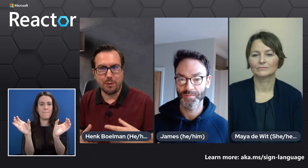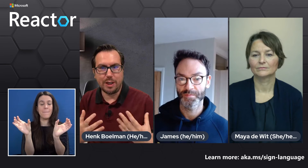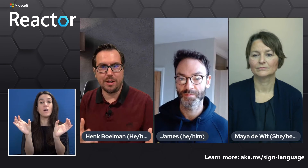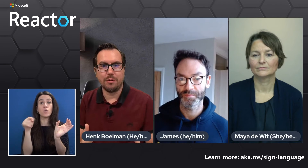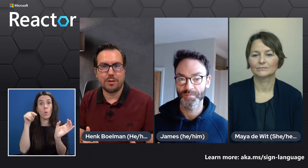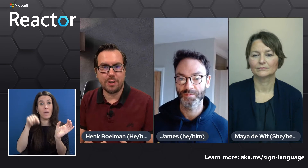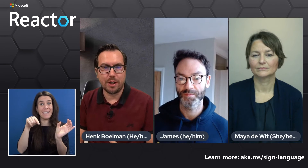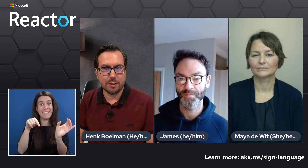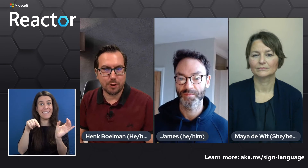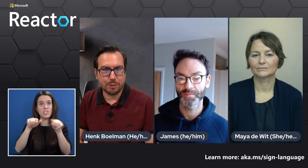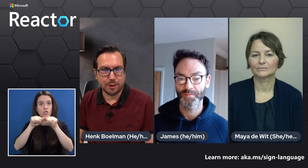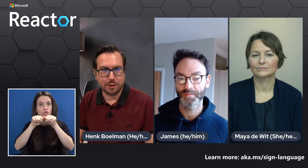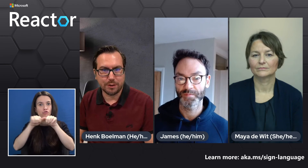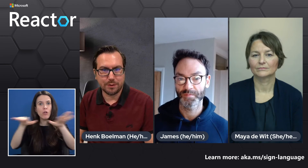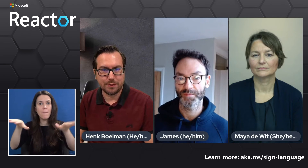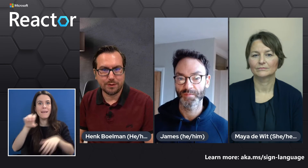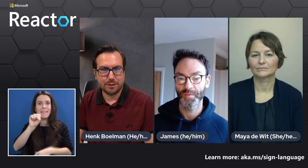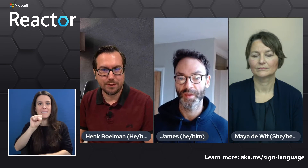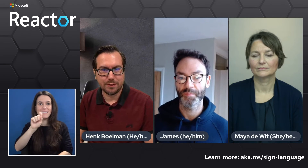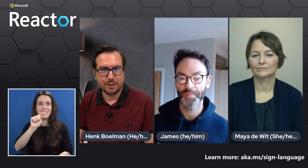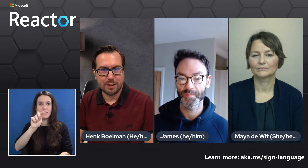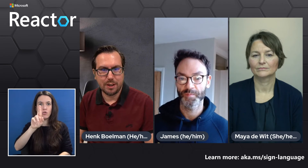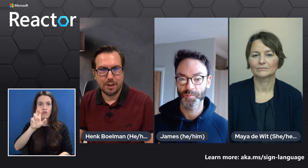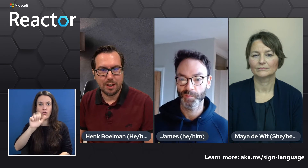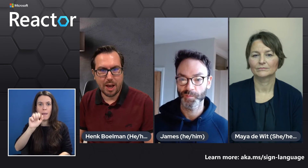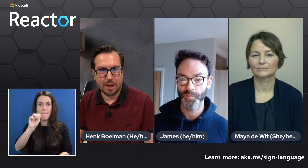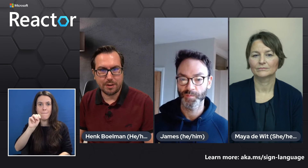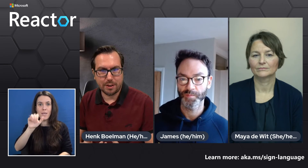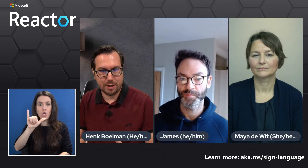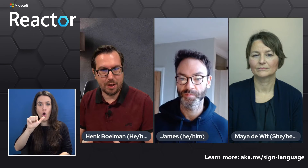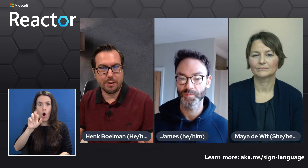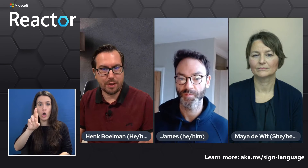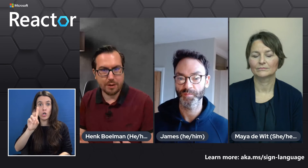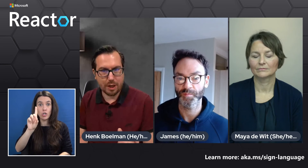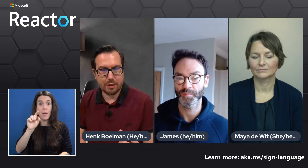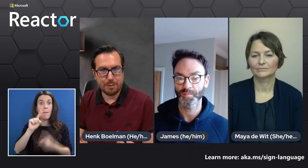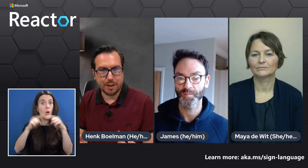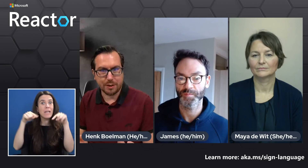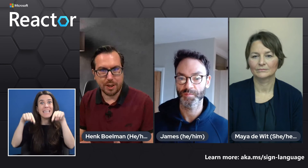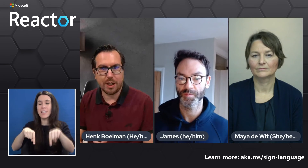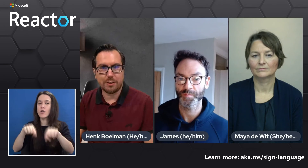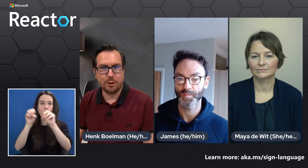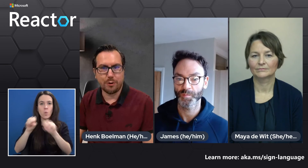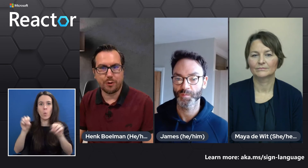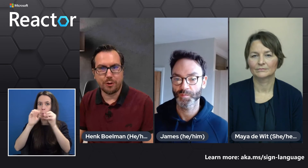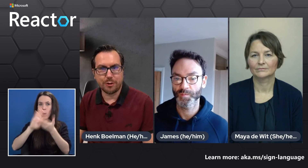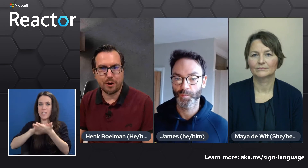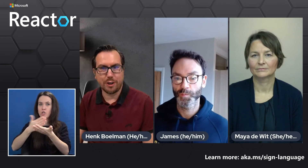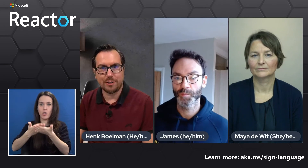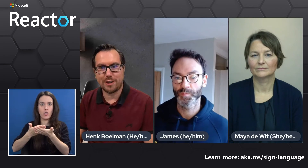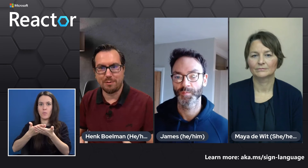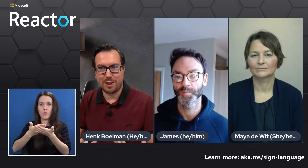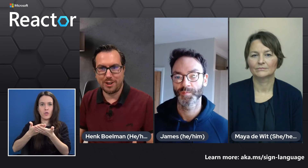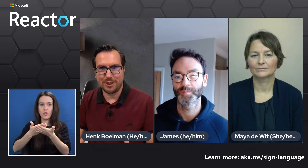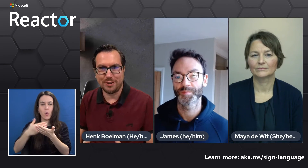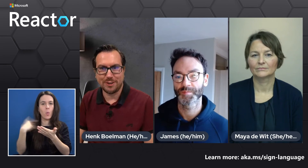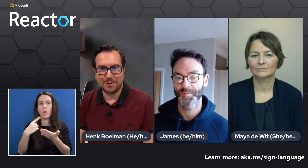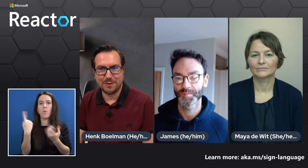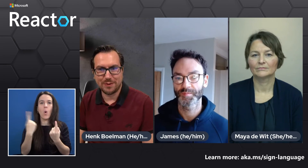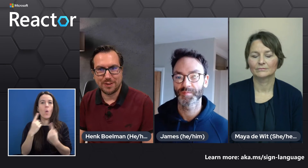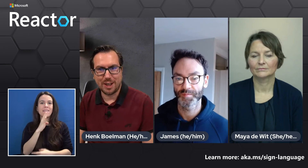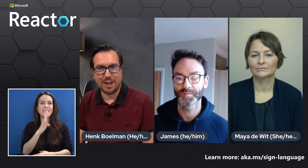but we don't see the interpreters. Yeah. As speakers, and that solved also the